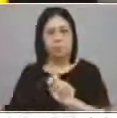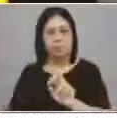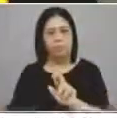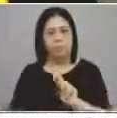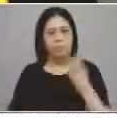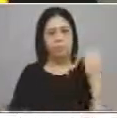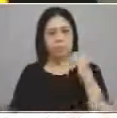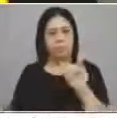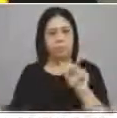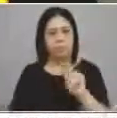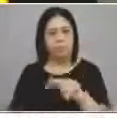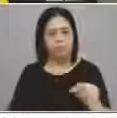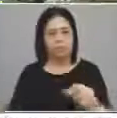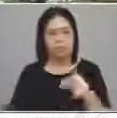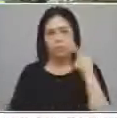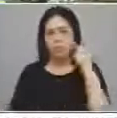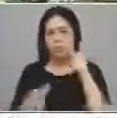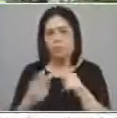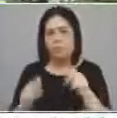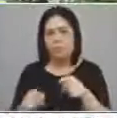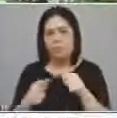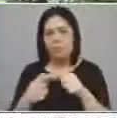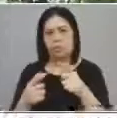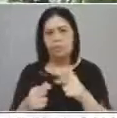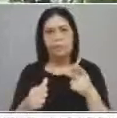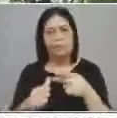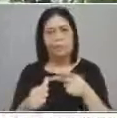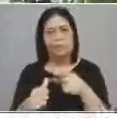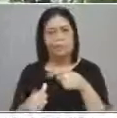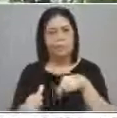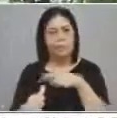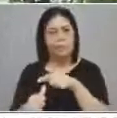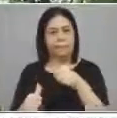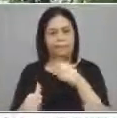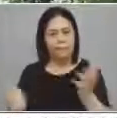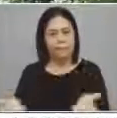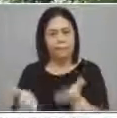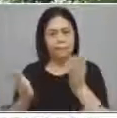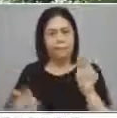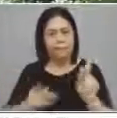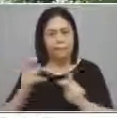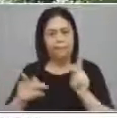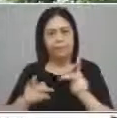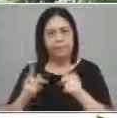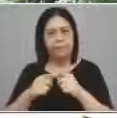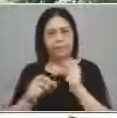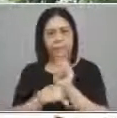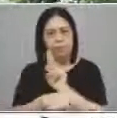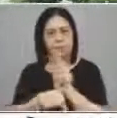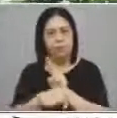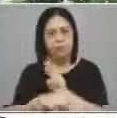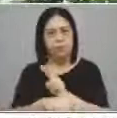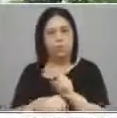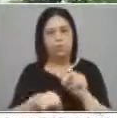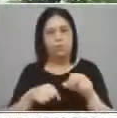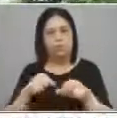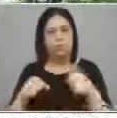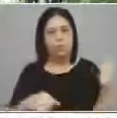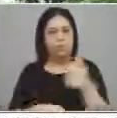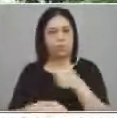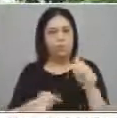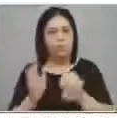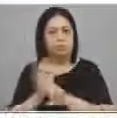pampublikong paaralan. Layunin ang inihain nitong Senate Bill 2250 o Satellite-Based Technologies for